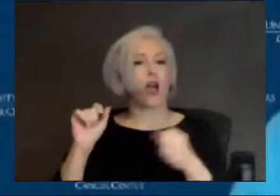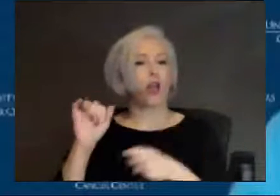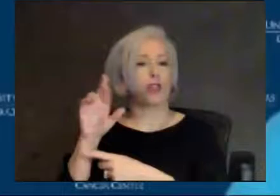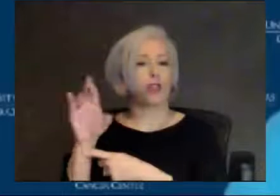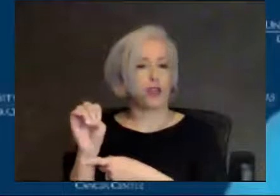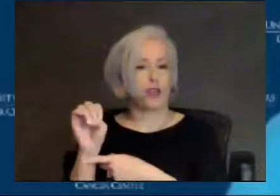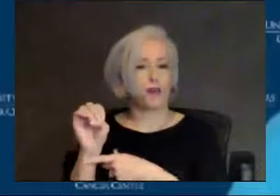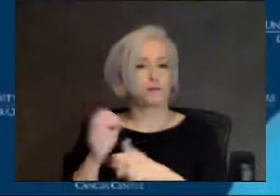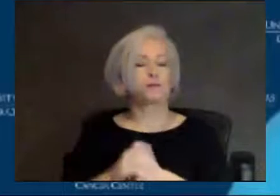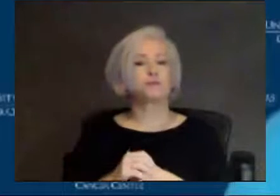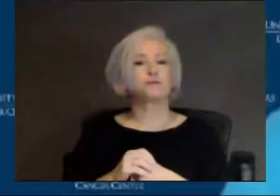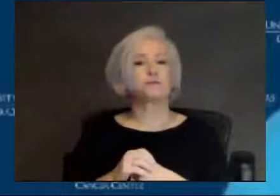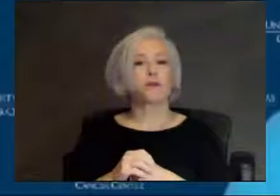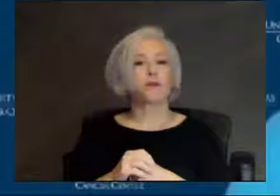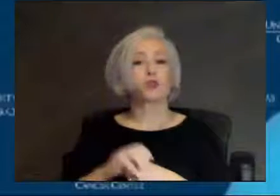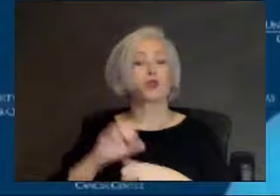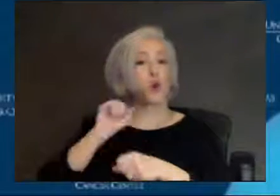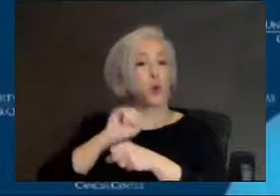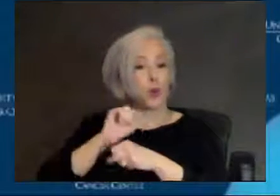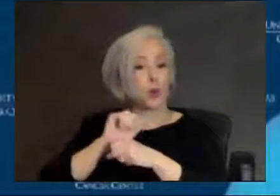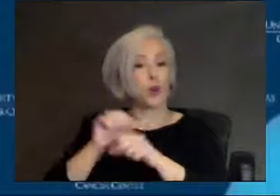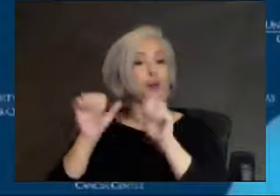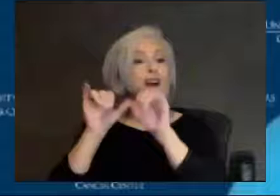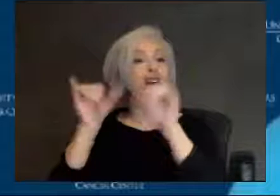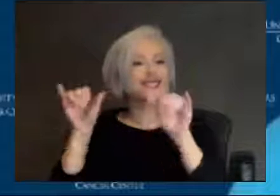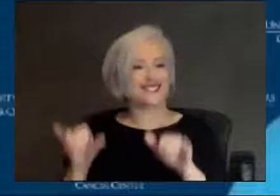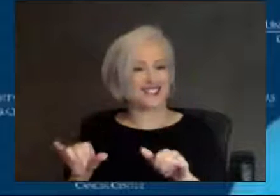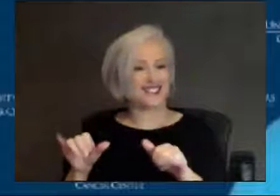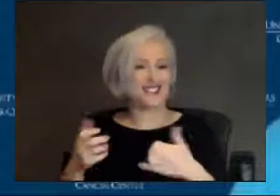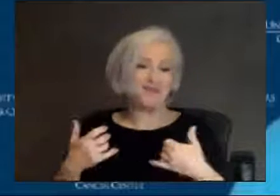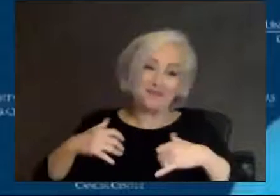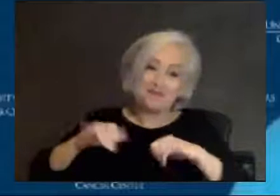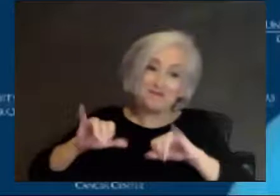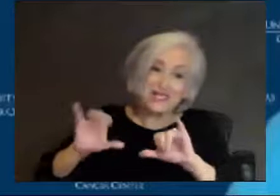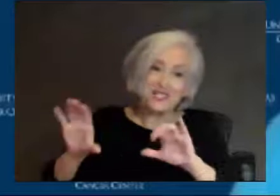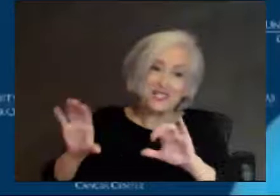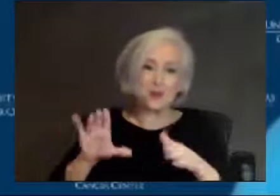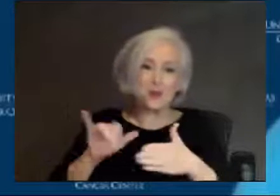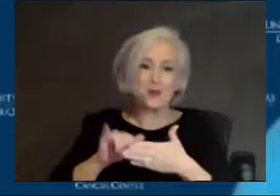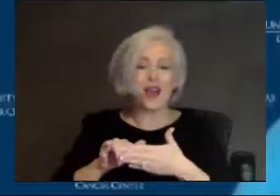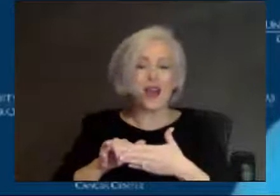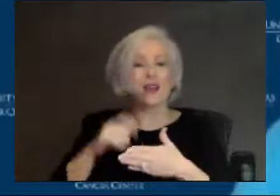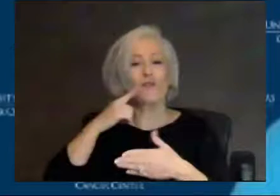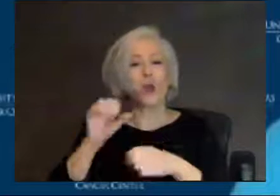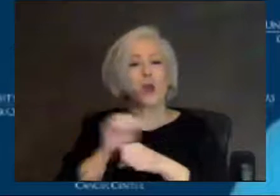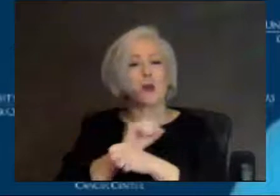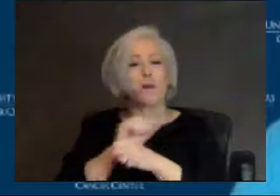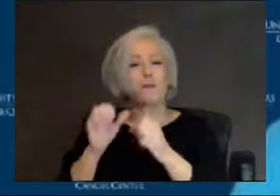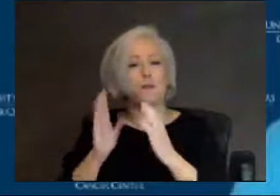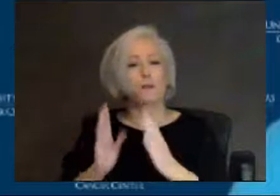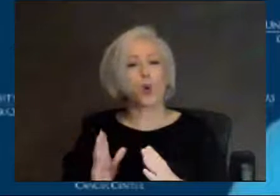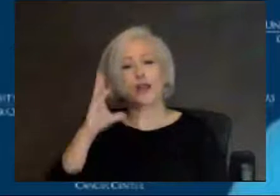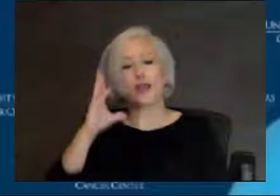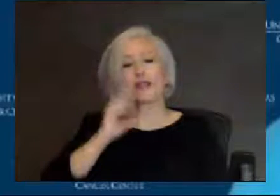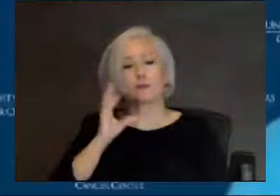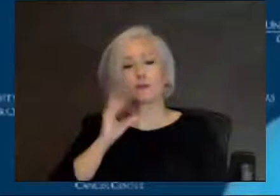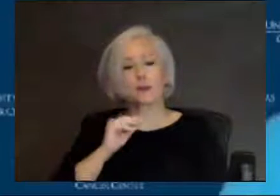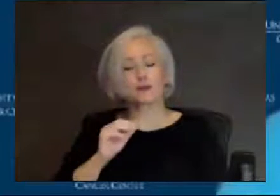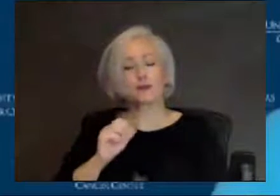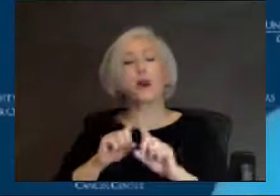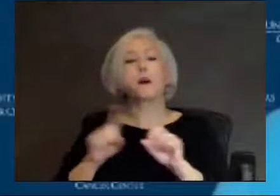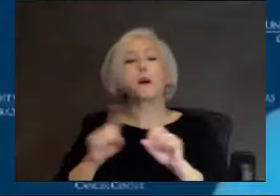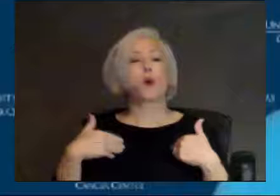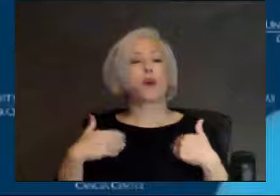only systems, which I'm still working with the employee experience, but there's also a strategy group and